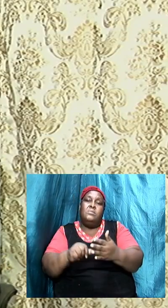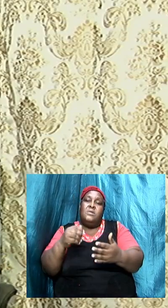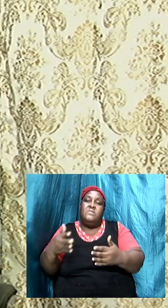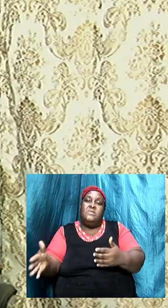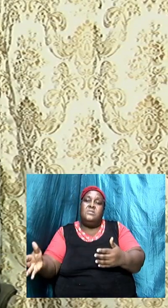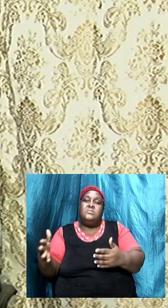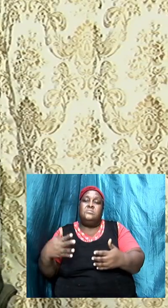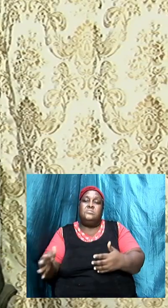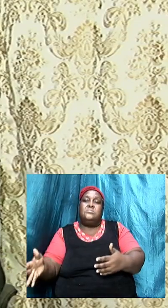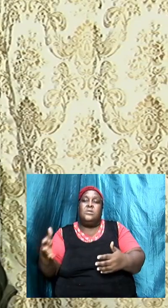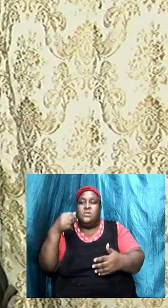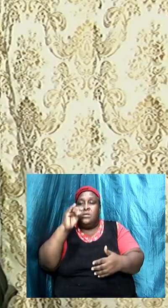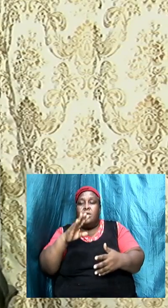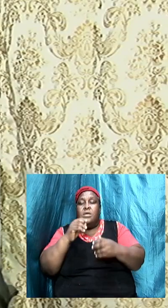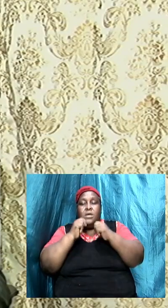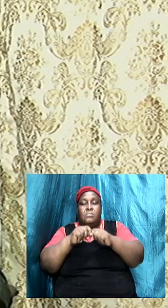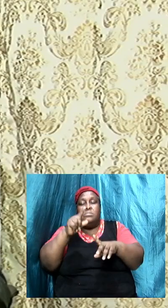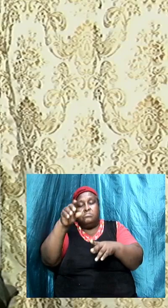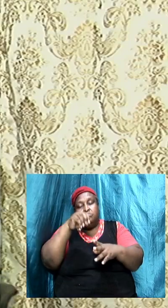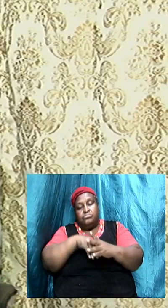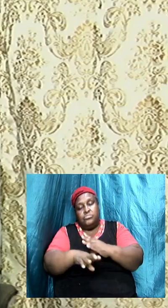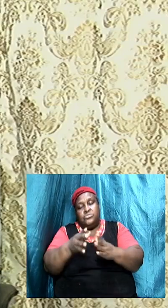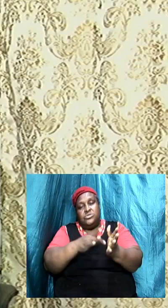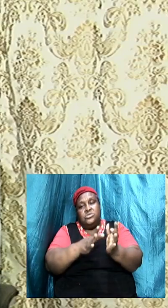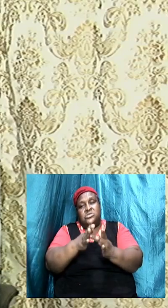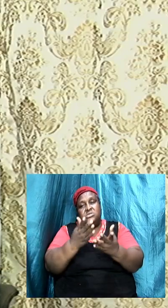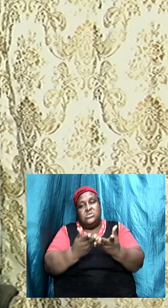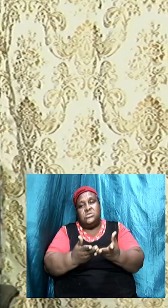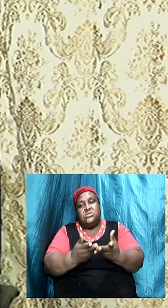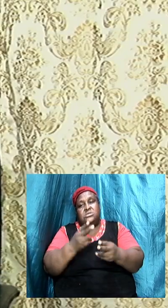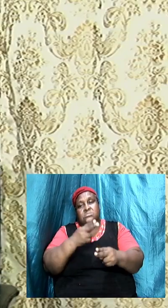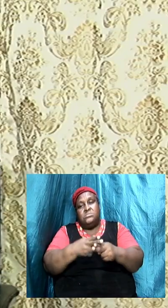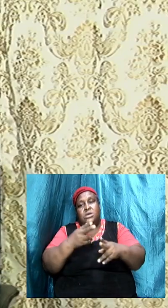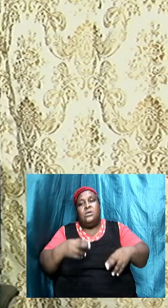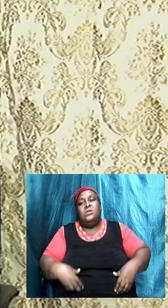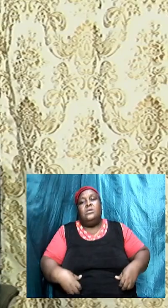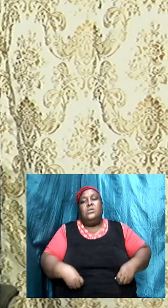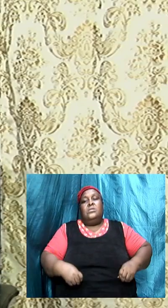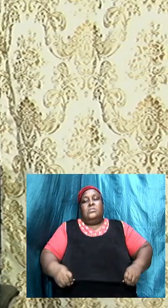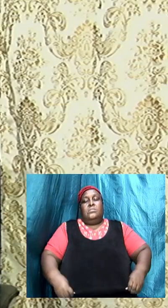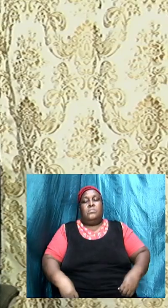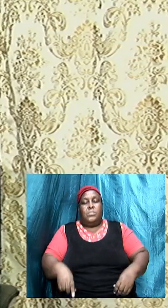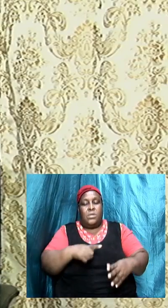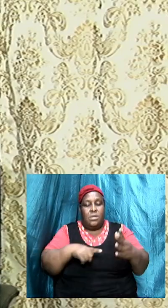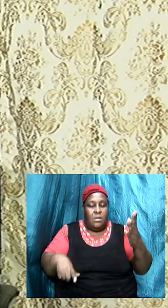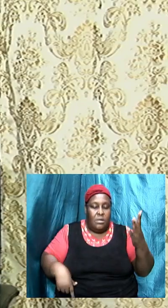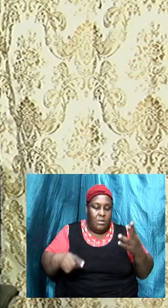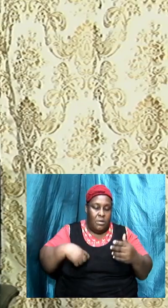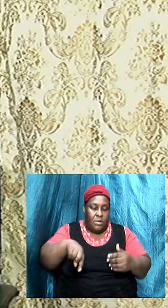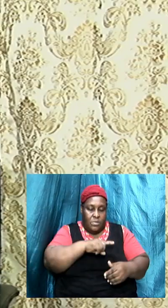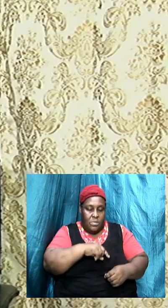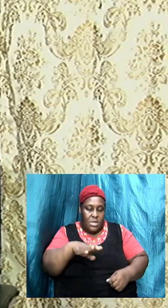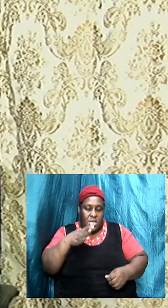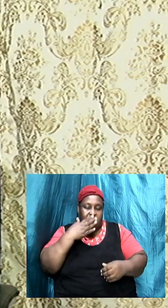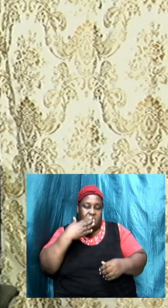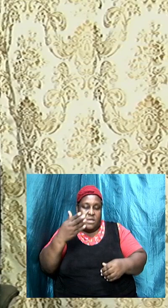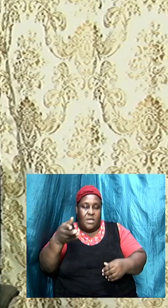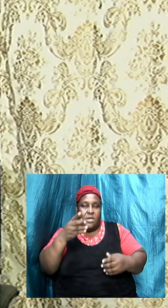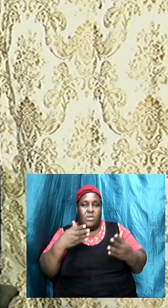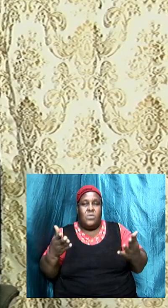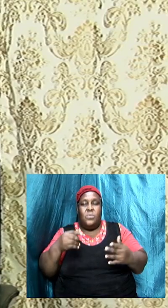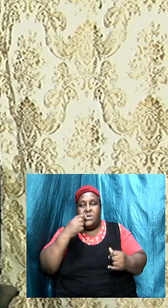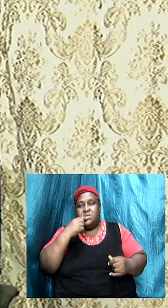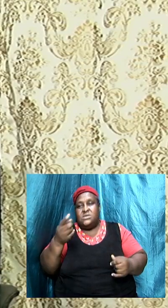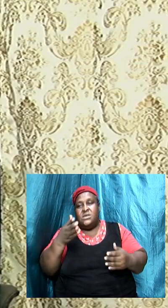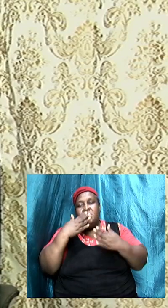you in Jesus' name. Just bow your heads while I just close in prayer. Lord, we thank you again for what was said. We